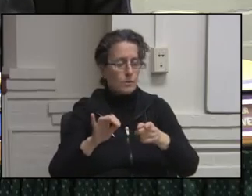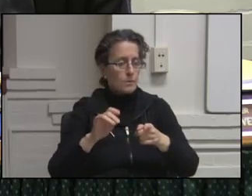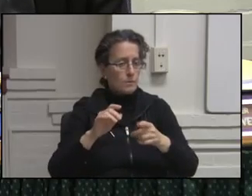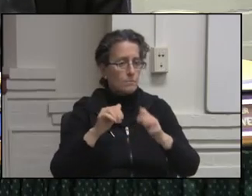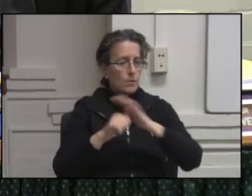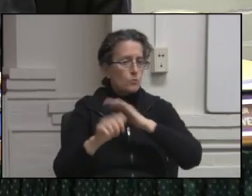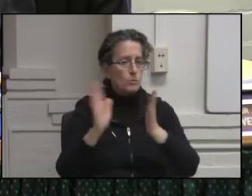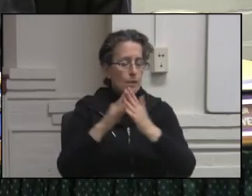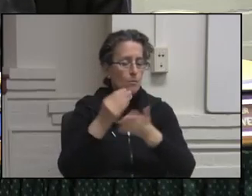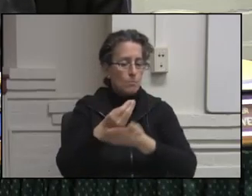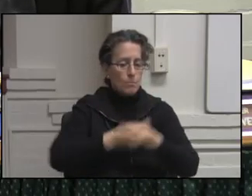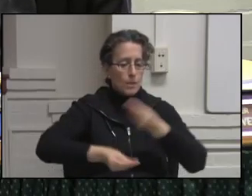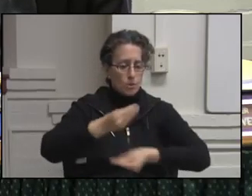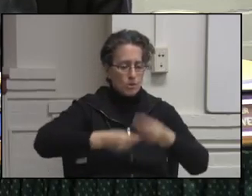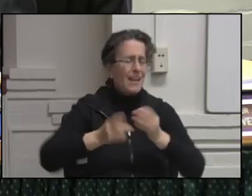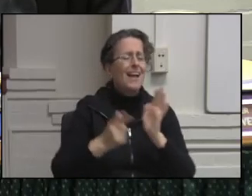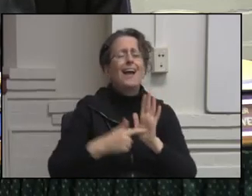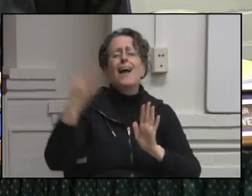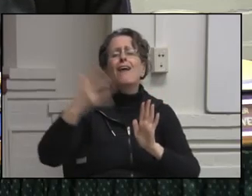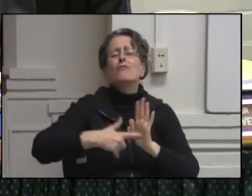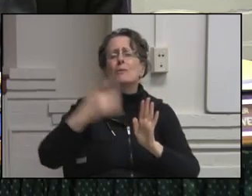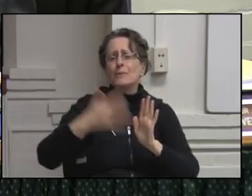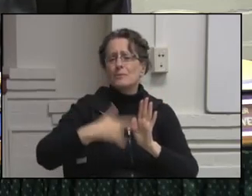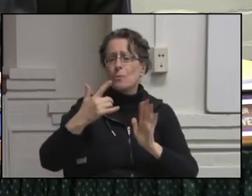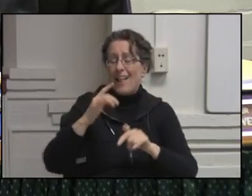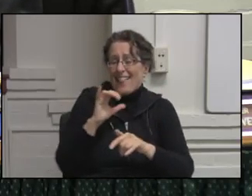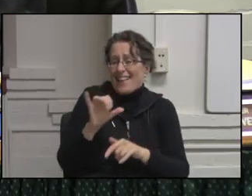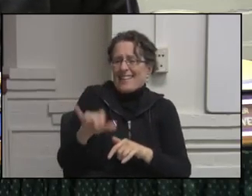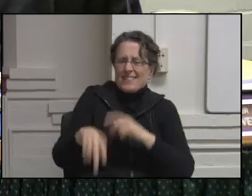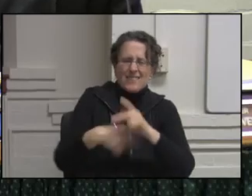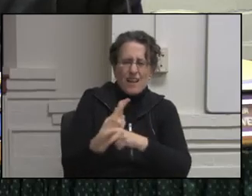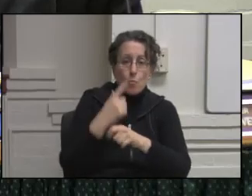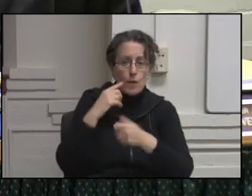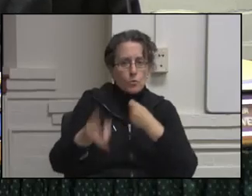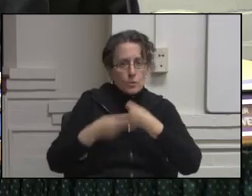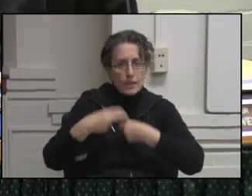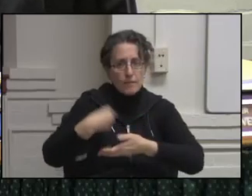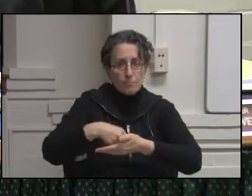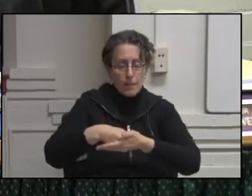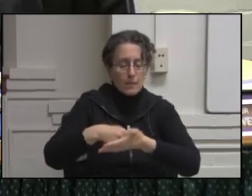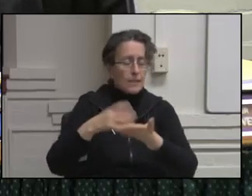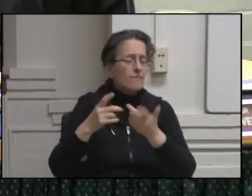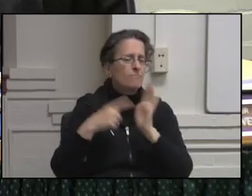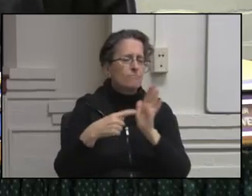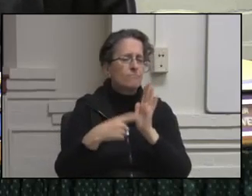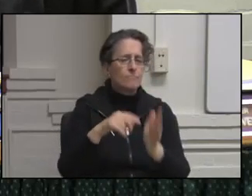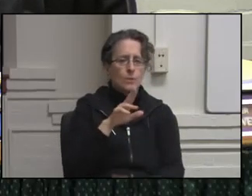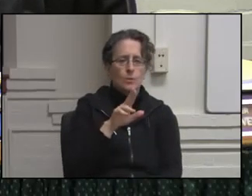So we do this occasionally in circumstances like this. We've actually, on a number of utility projects,